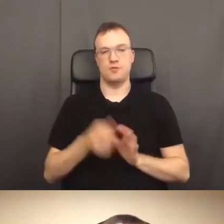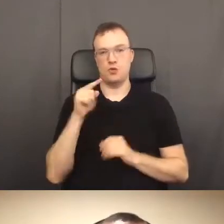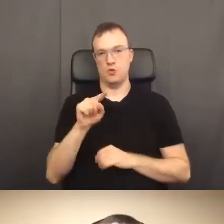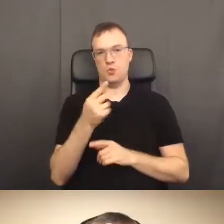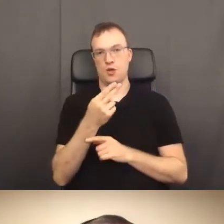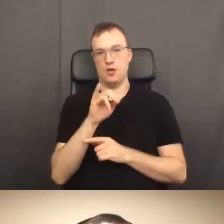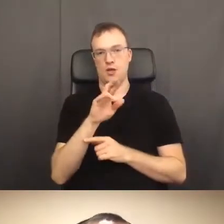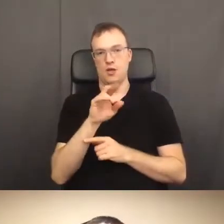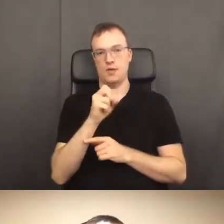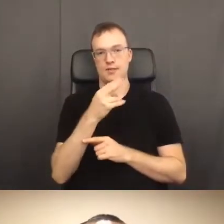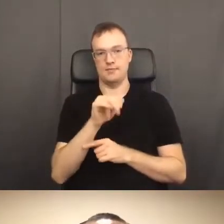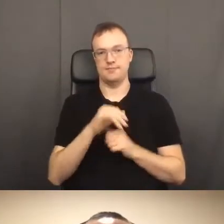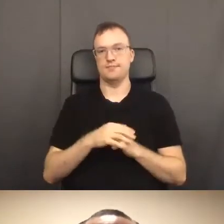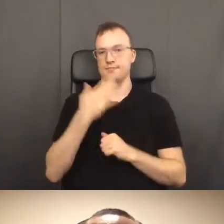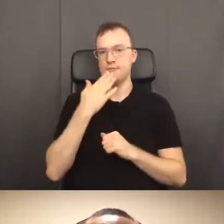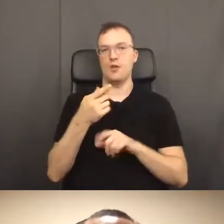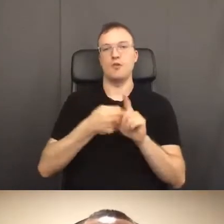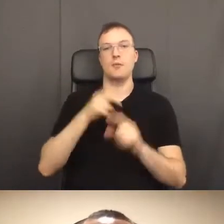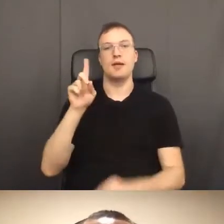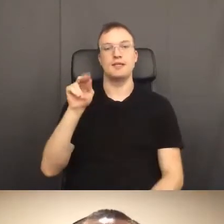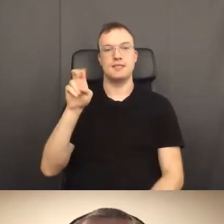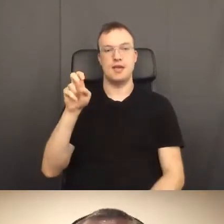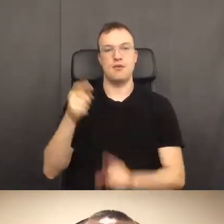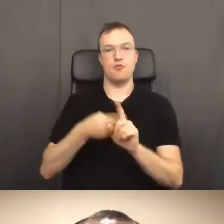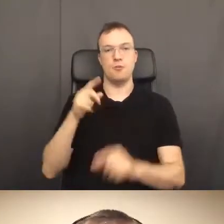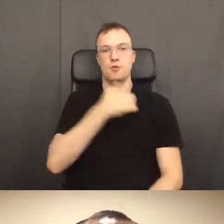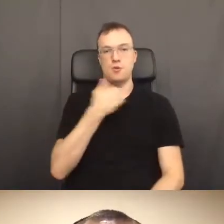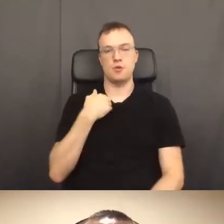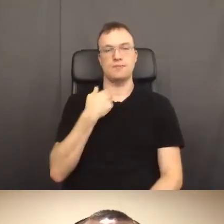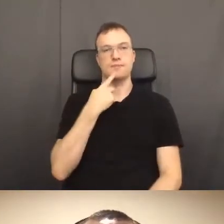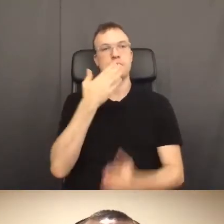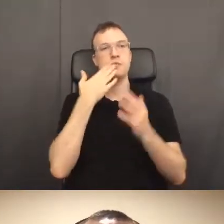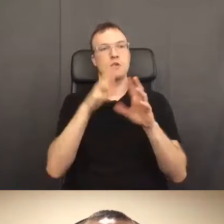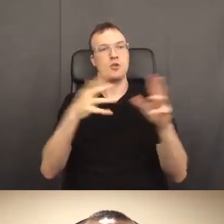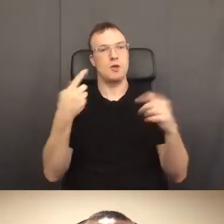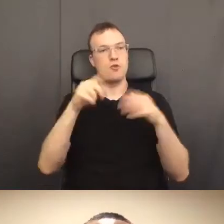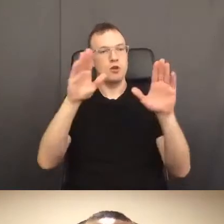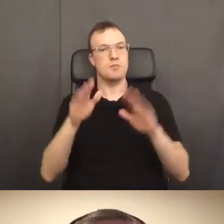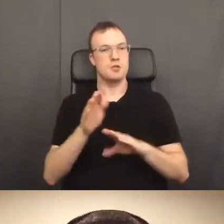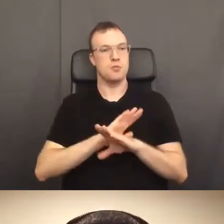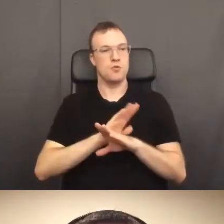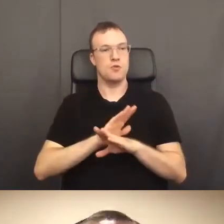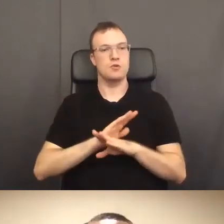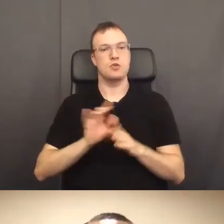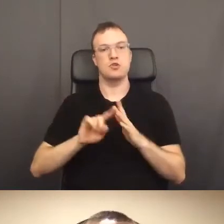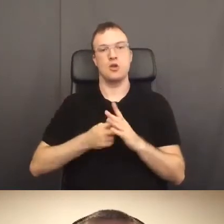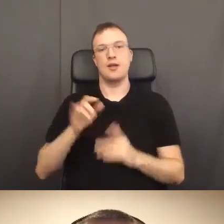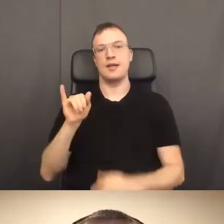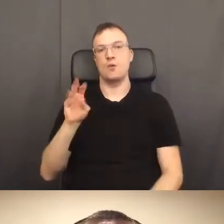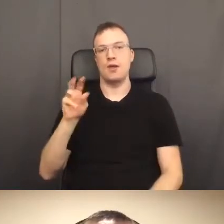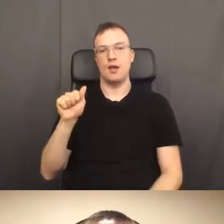Hiroshi. Okay. So it's from Dave from Toronto. So he says, thank you, Hiroshi, for an amazing film. At first, Iwao seemed to